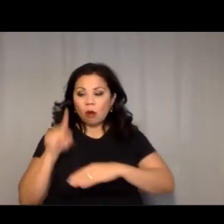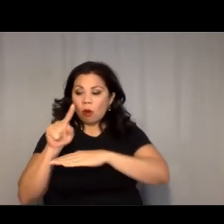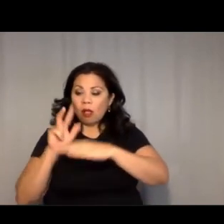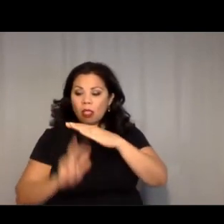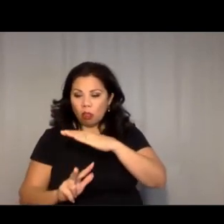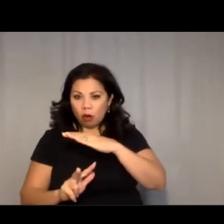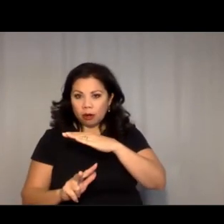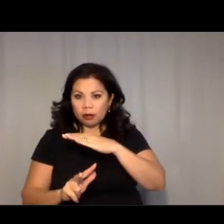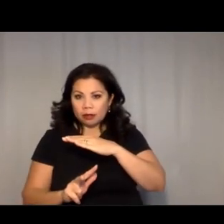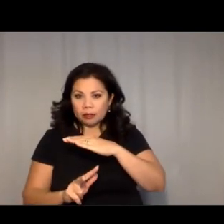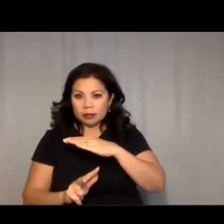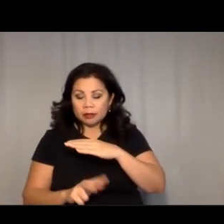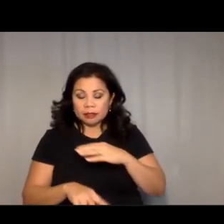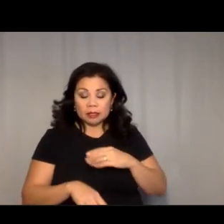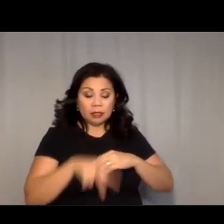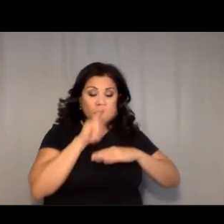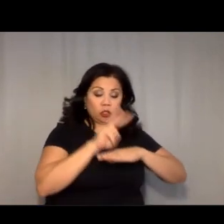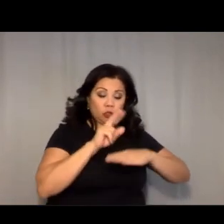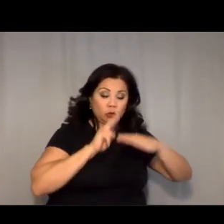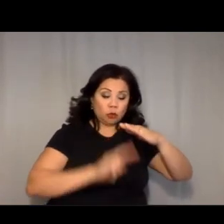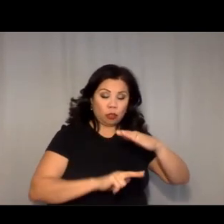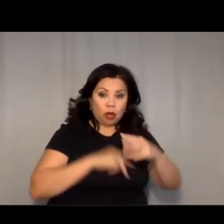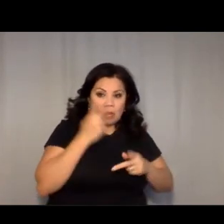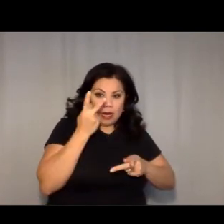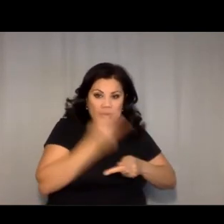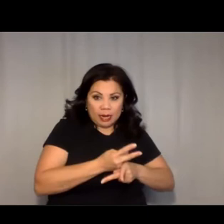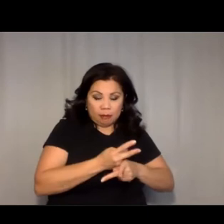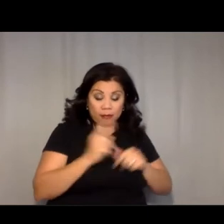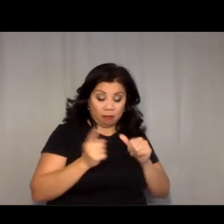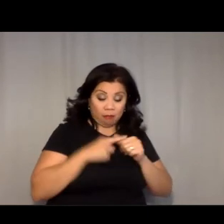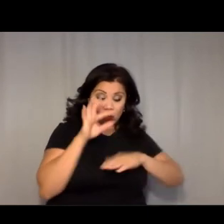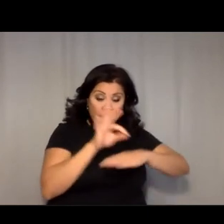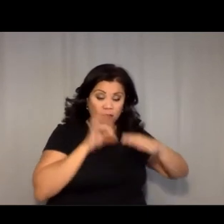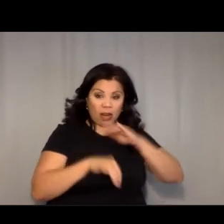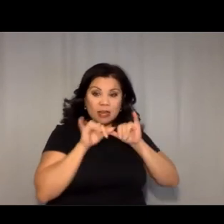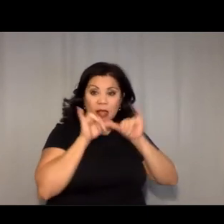1/3, I'm going to keep the first fraction the same.